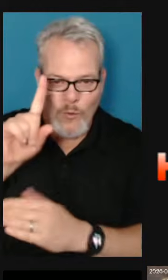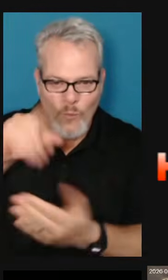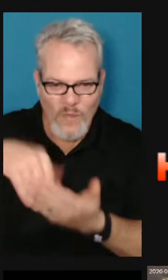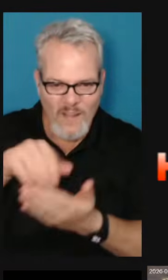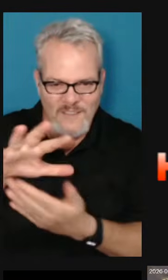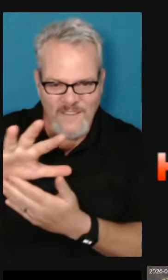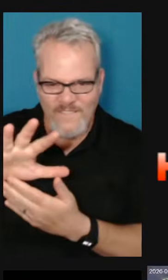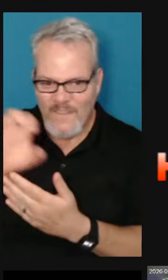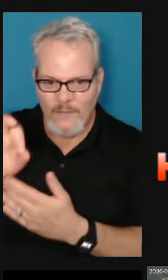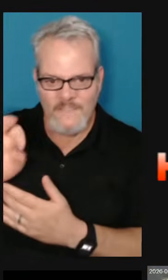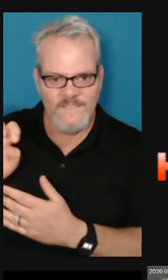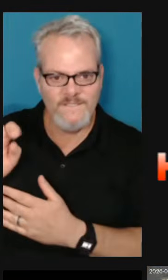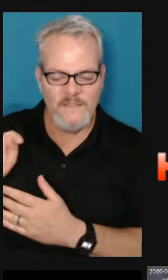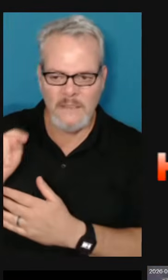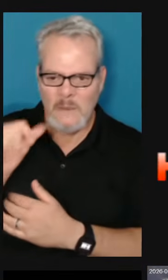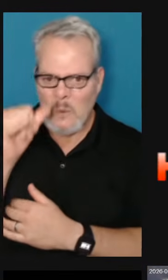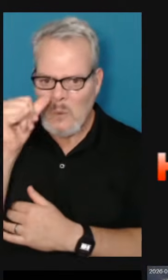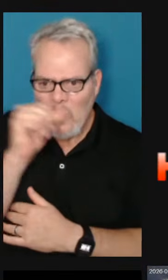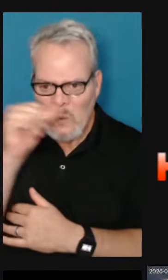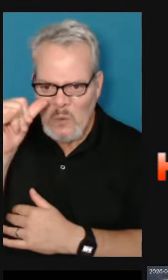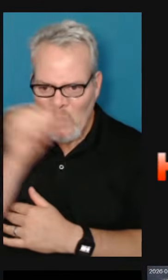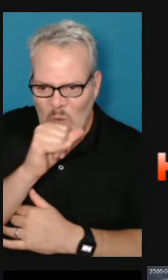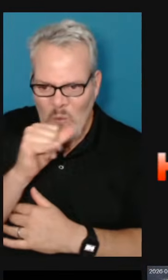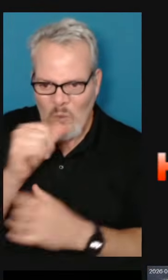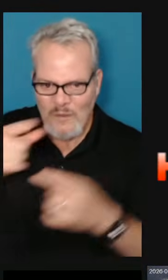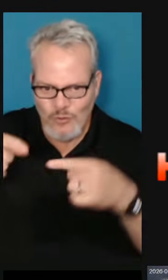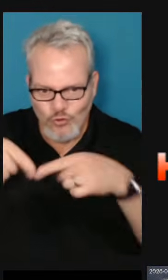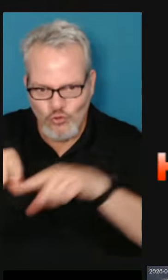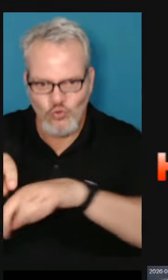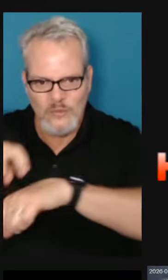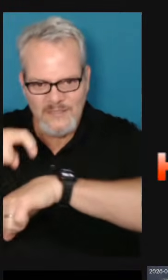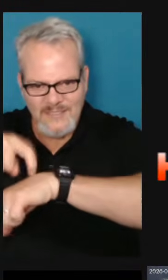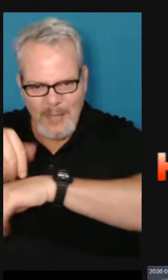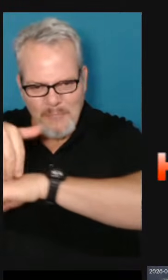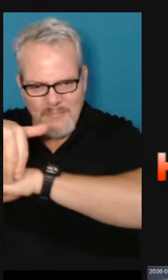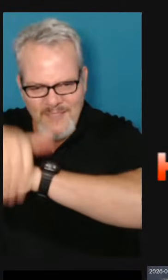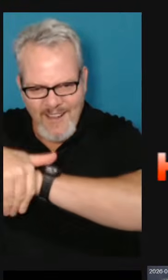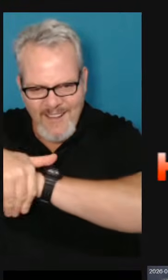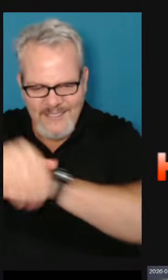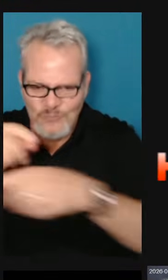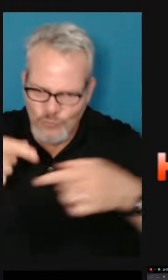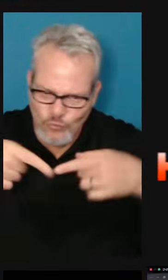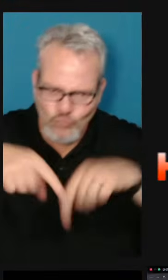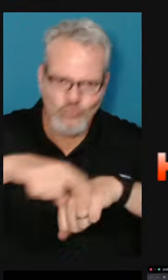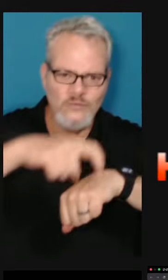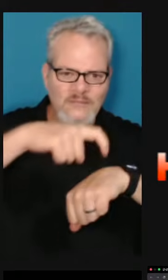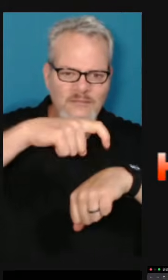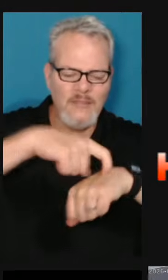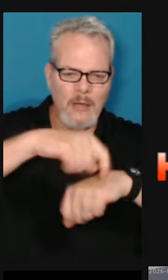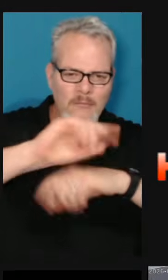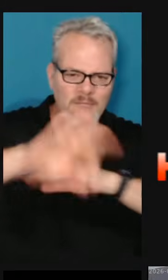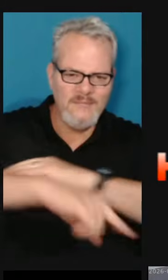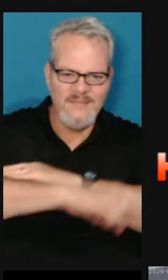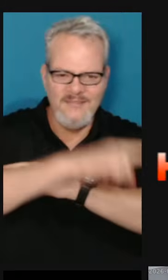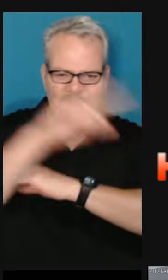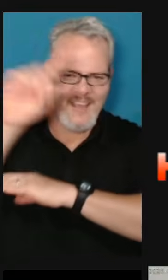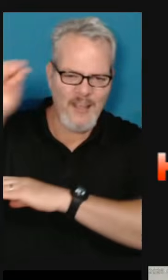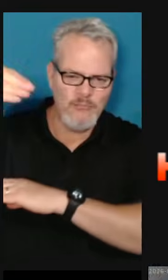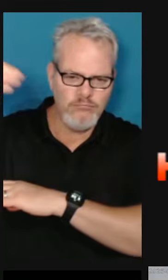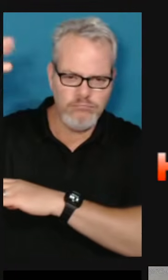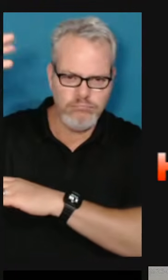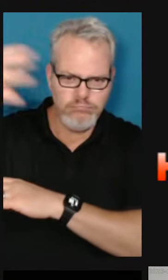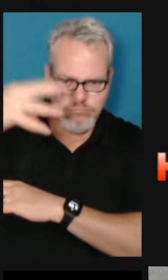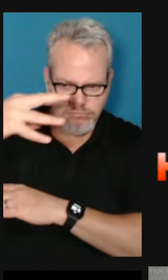glow and movement of the rock throughout the nighttime and daytime, as we're used to seeing by now as well. From the V2